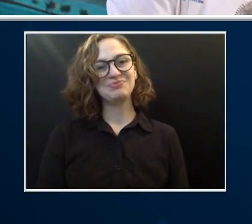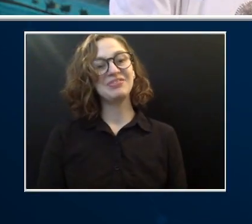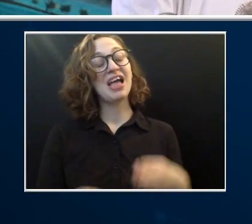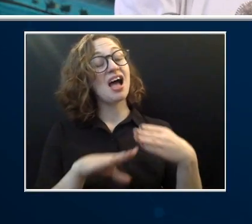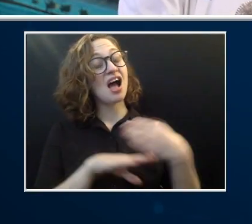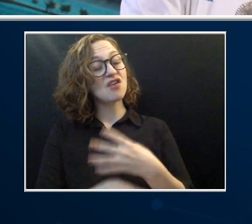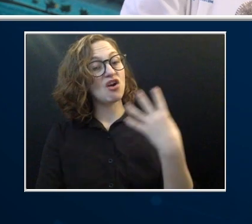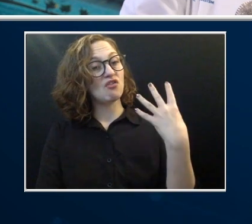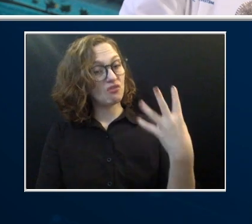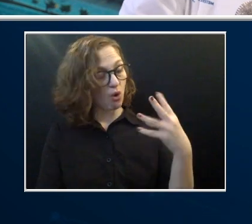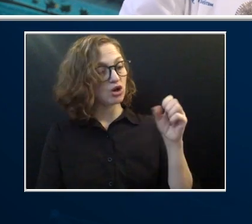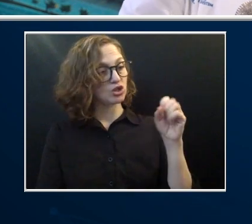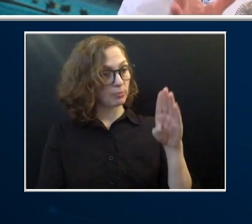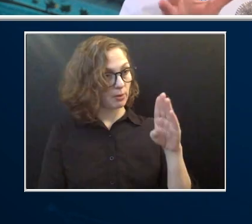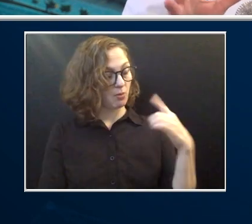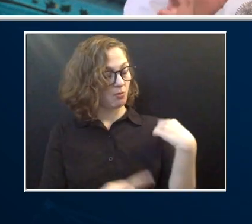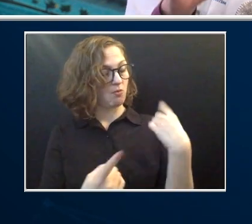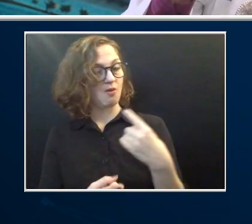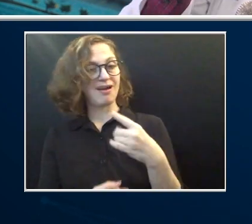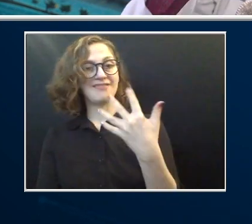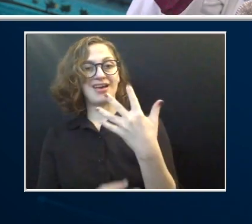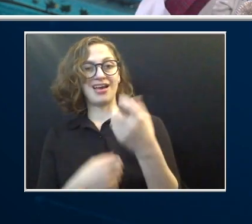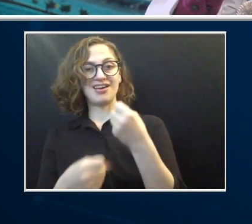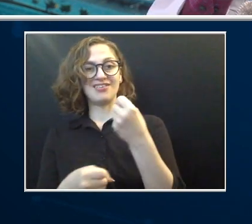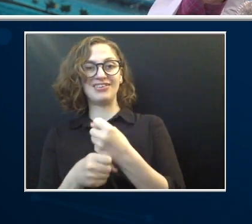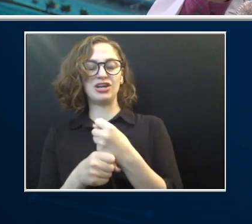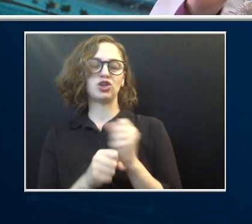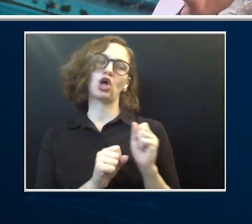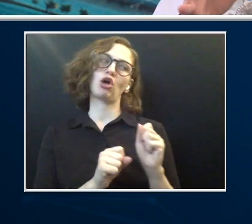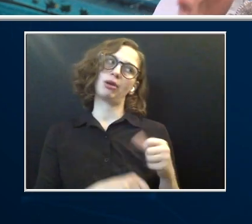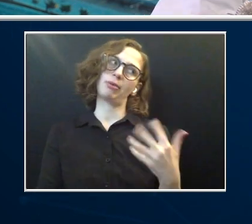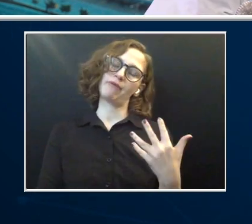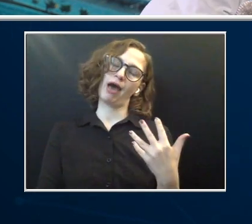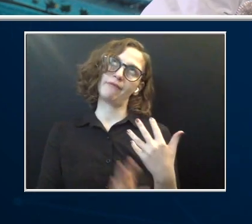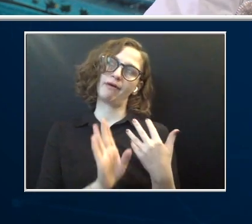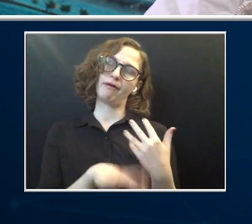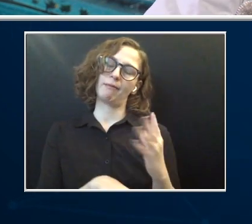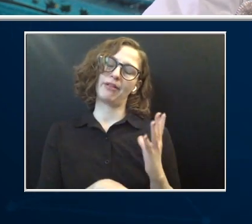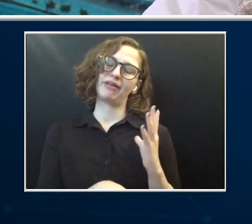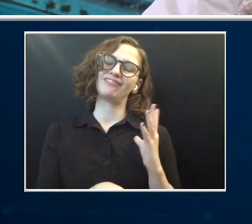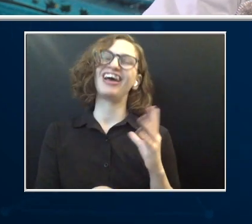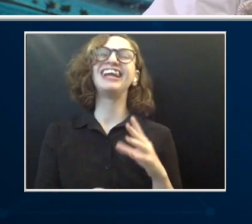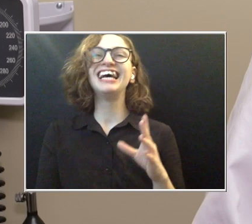years, could have been 5, but that's okay. Does it still feel special?